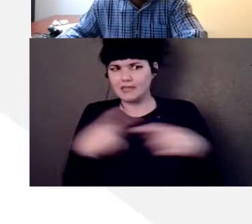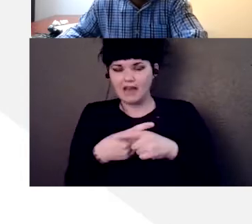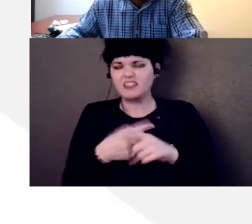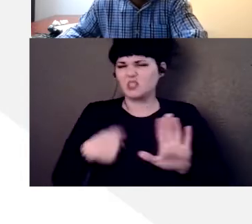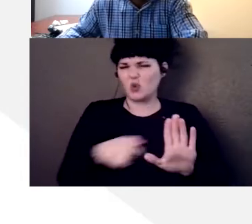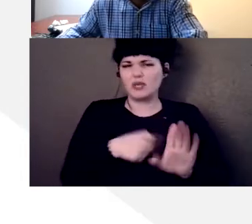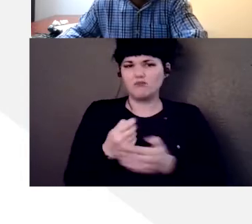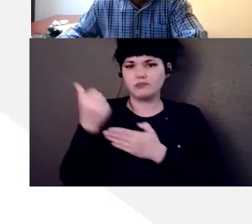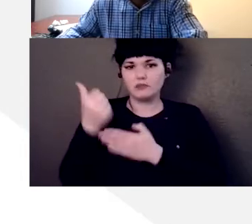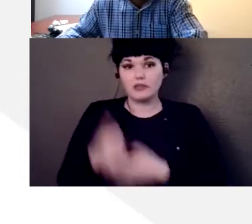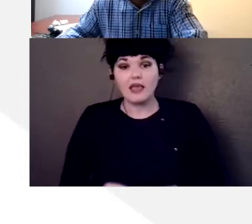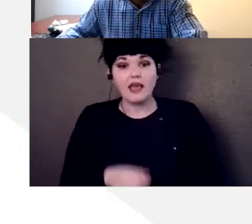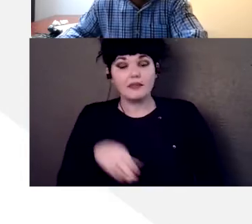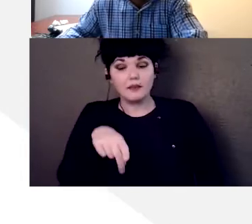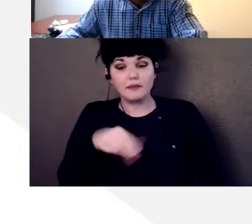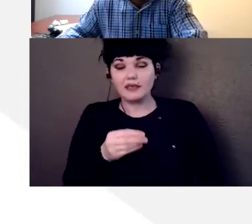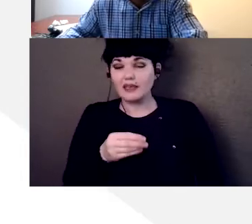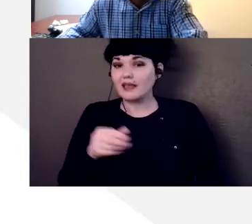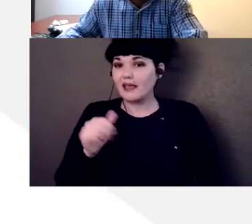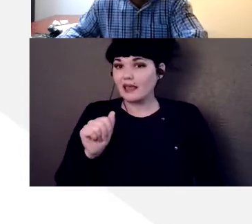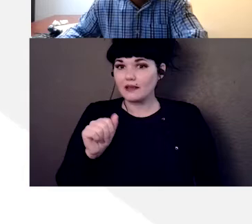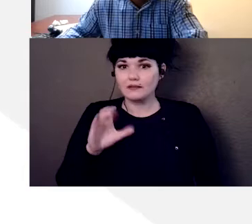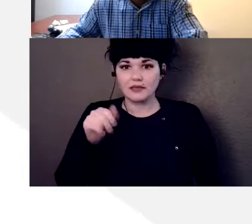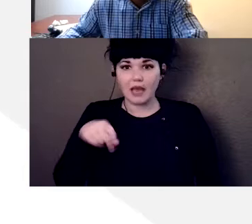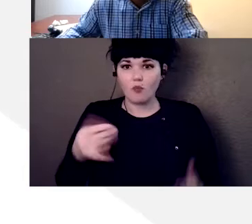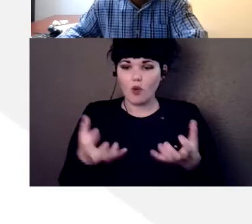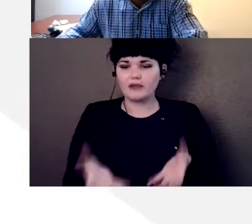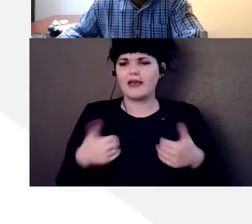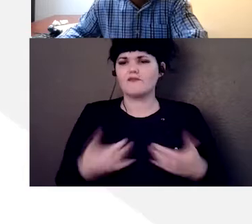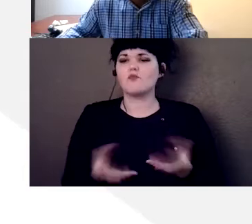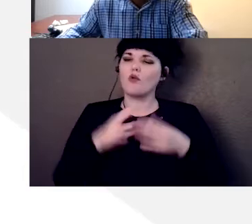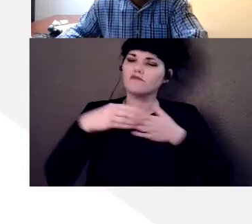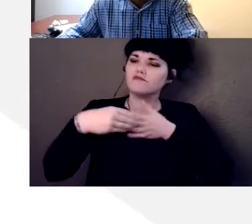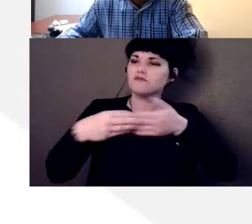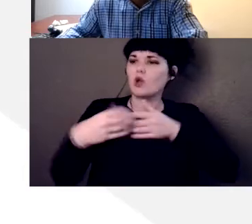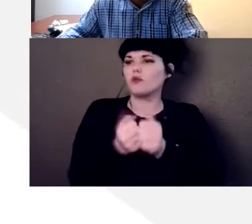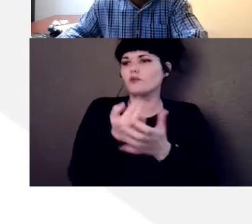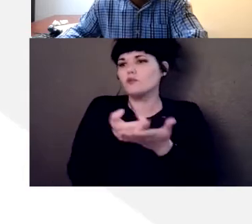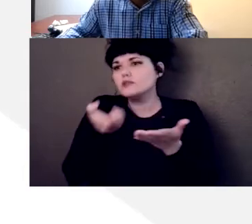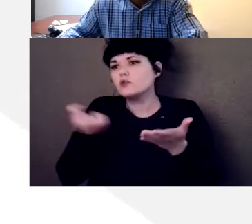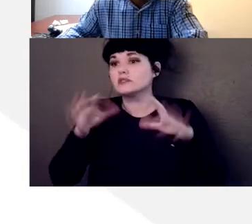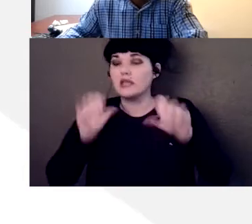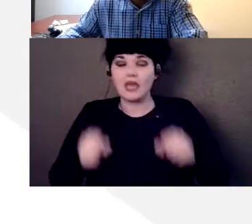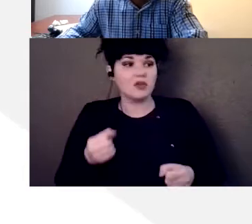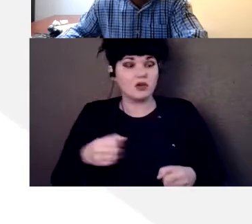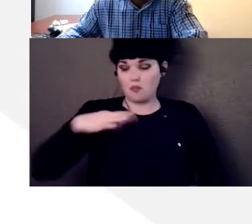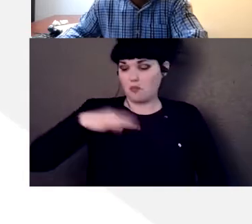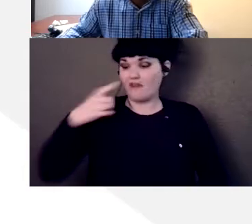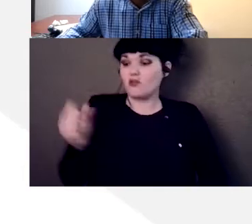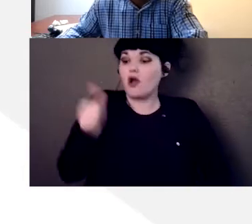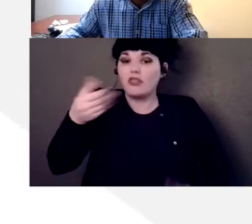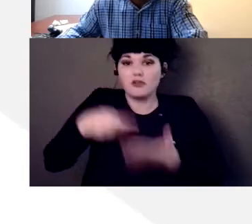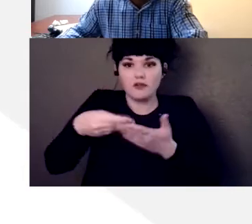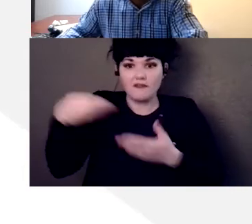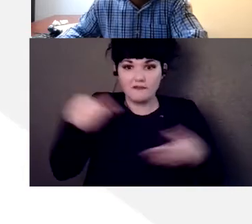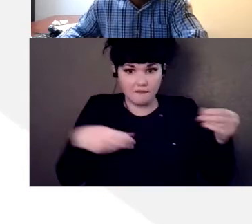P&A and CAP provider to be more flexible with its resources and to be able to explore other financial resources for which a state agency wouldn't be able to